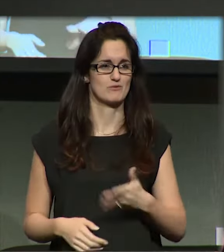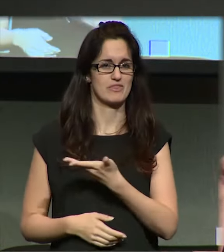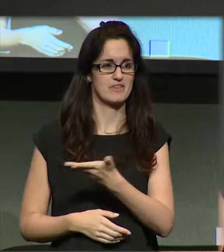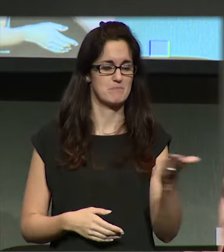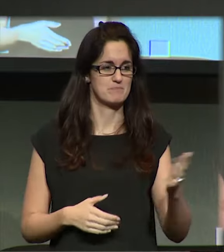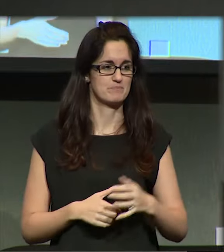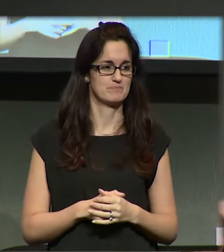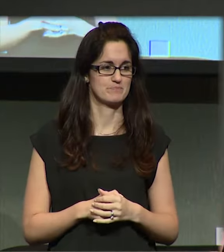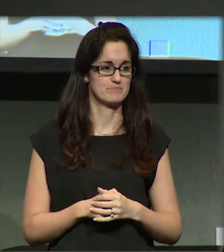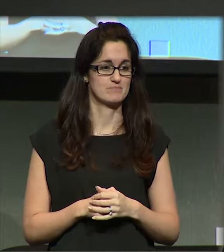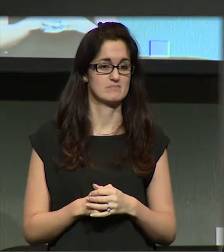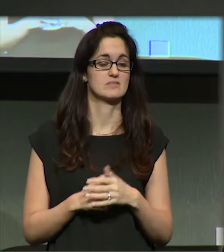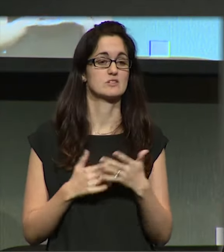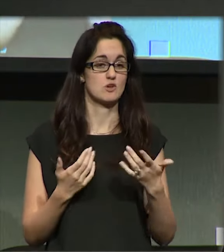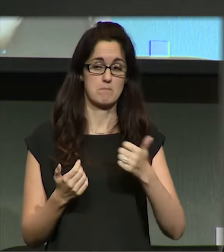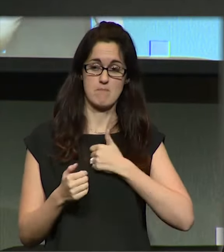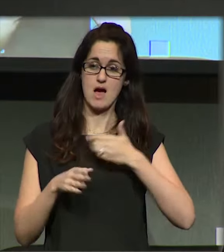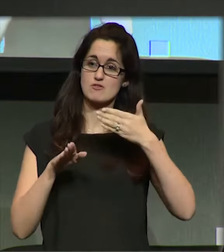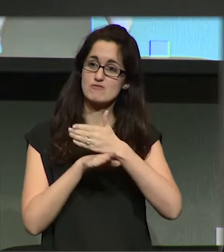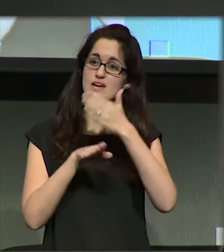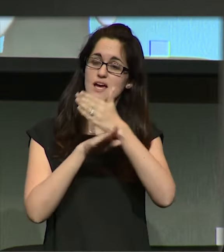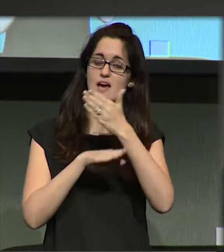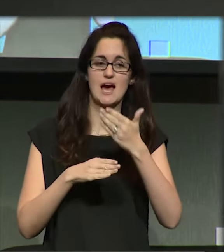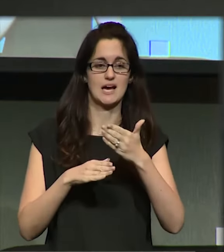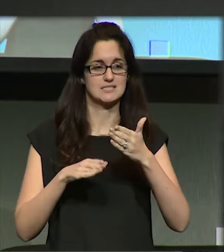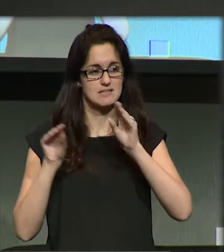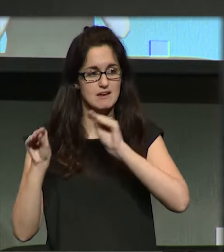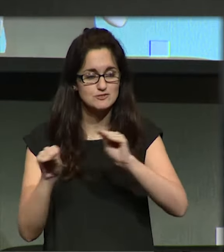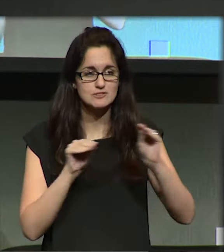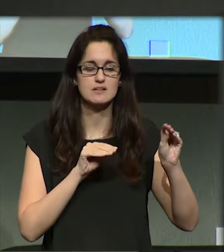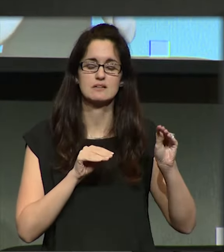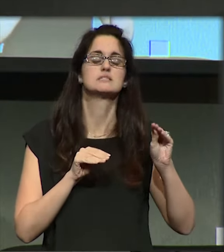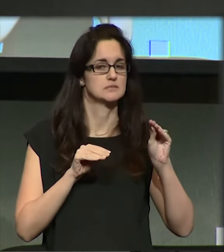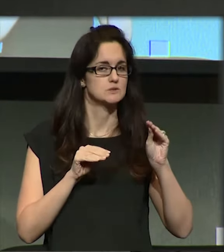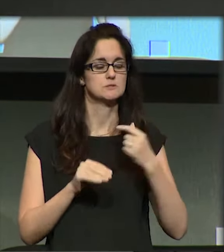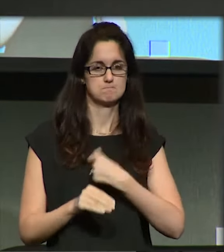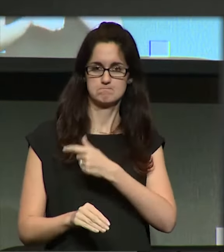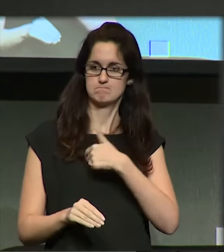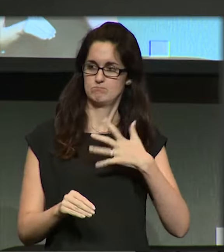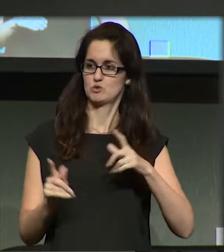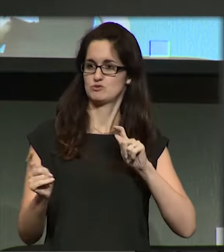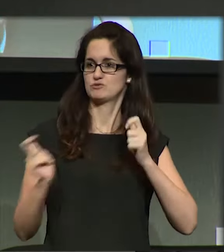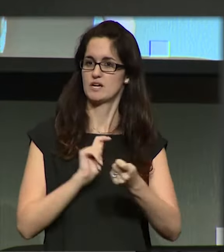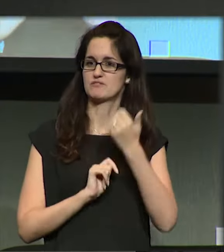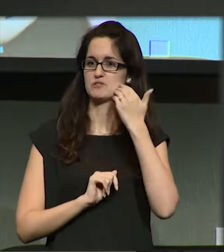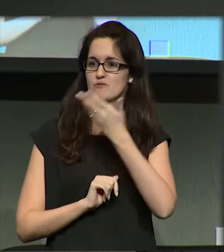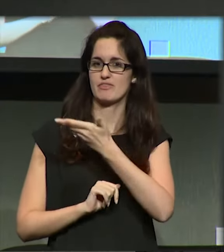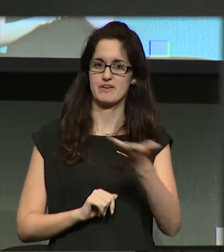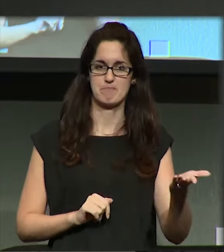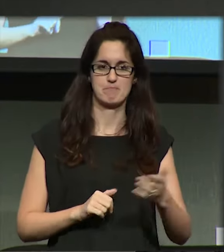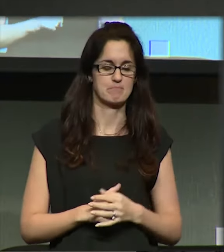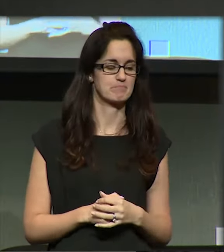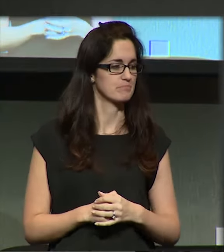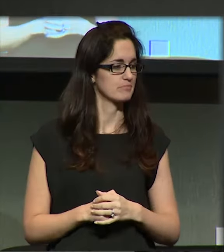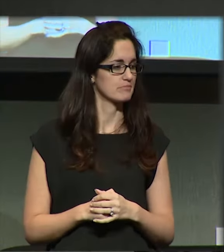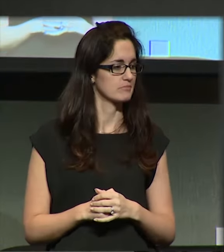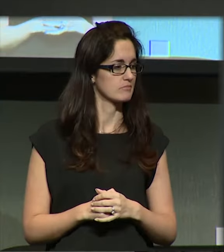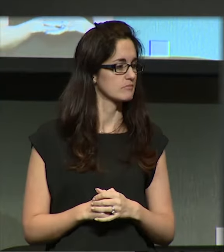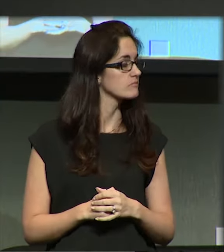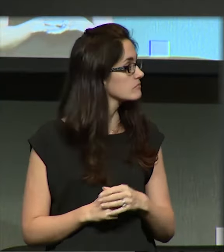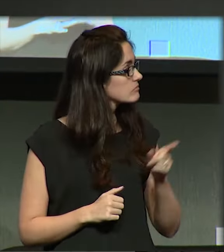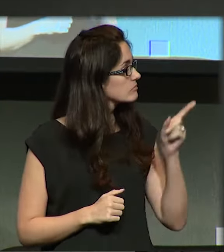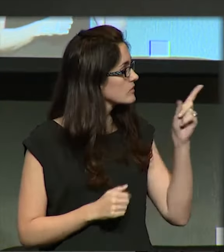in my career as an educator. I was 20 when I started teaching, so that's what I did. that's Kelvin